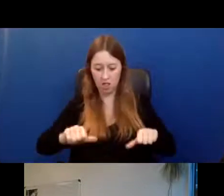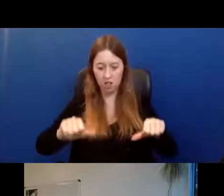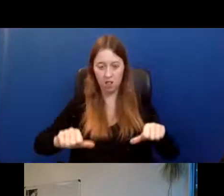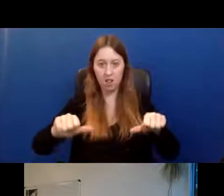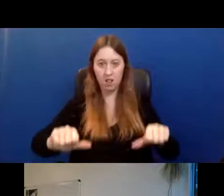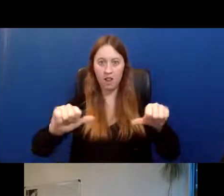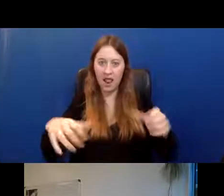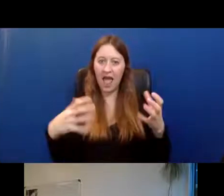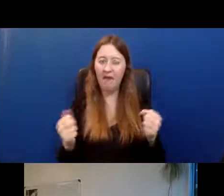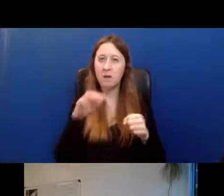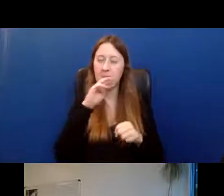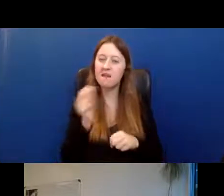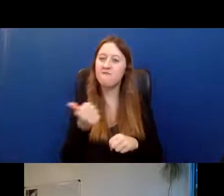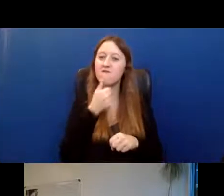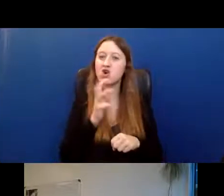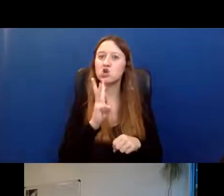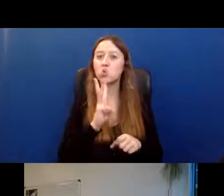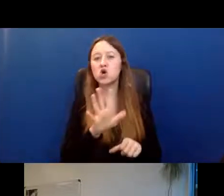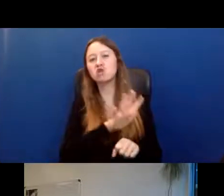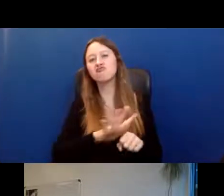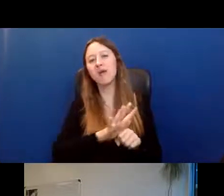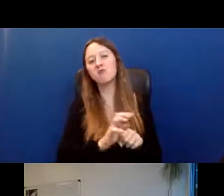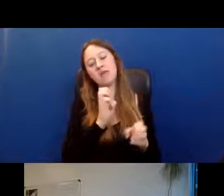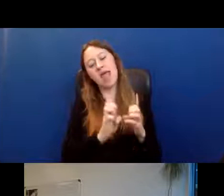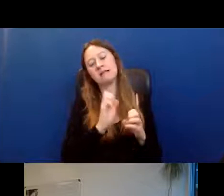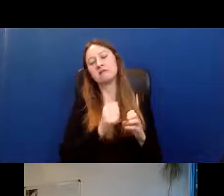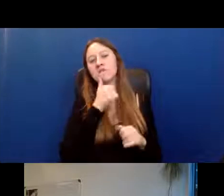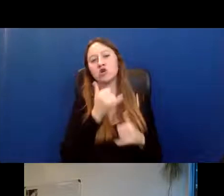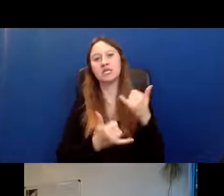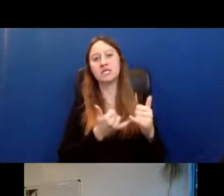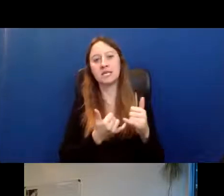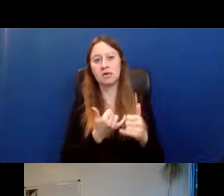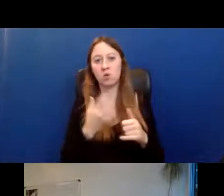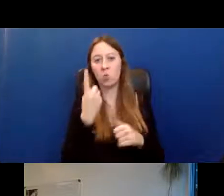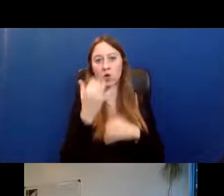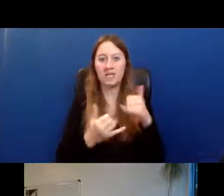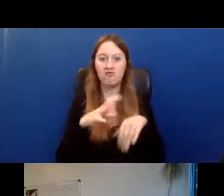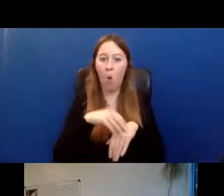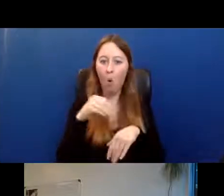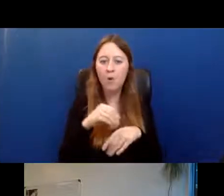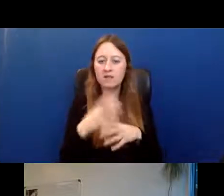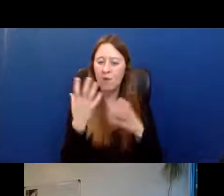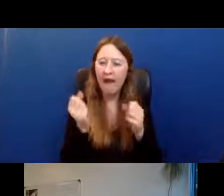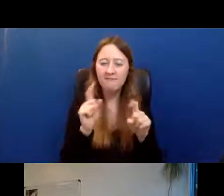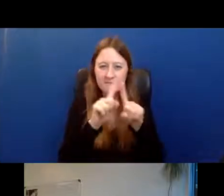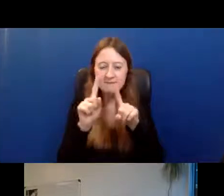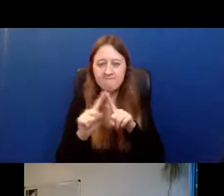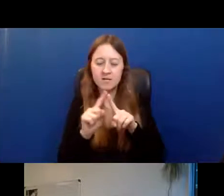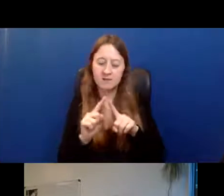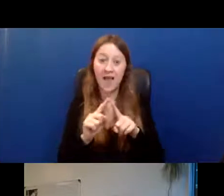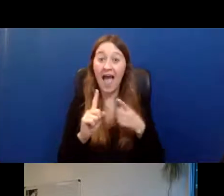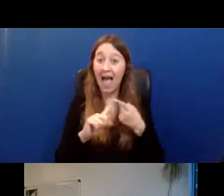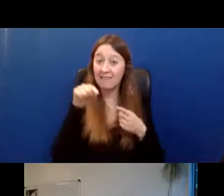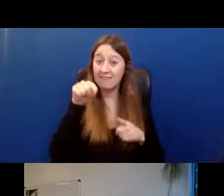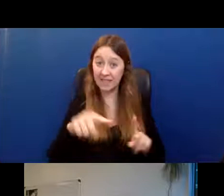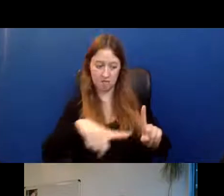early, around about the end of the first year, early sentences, and so on. And so this is very positive. It just shows that with the right